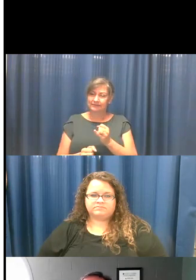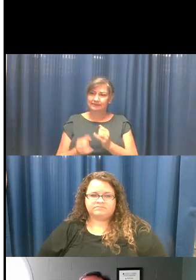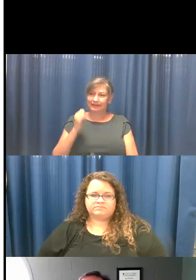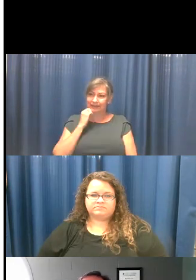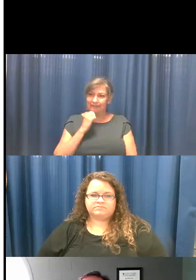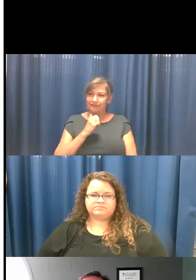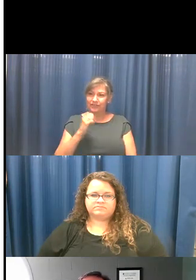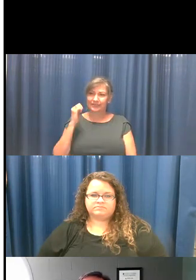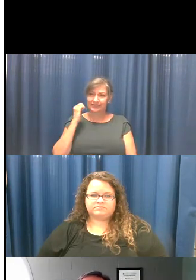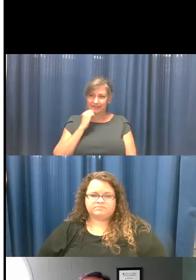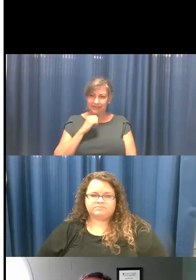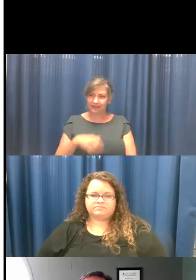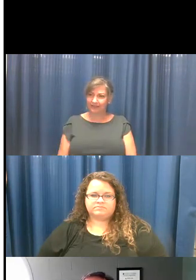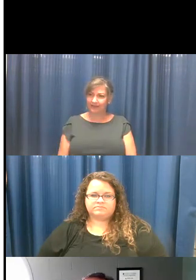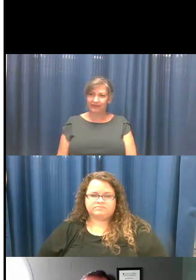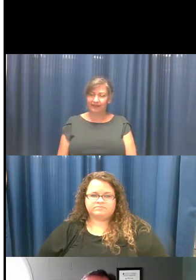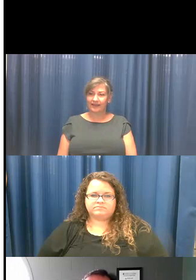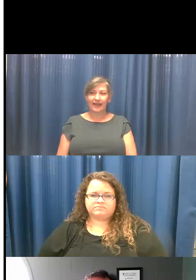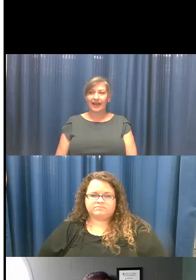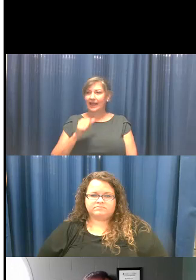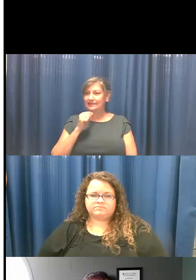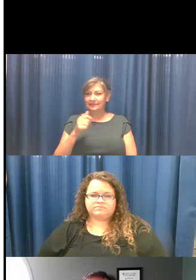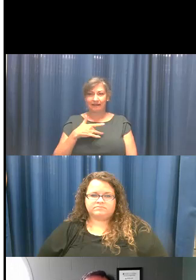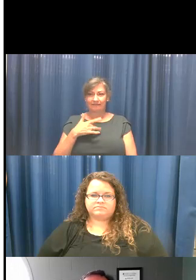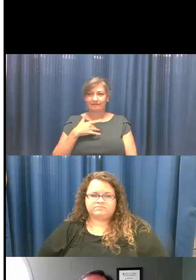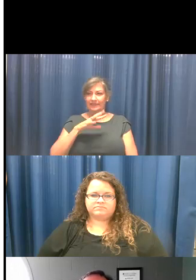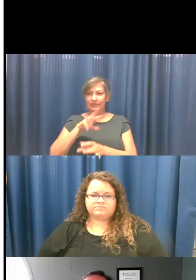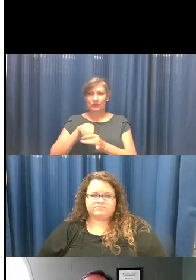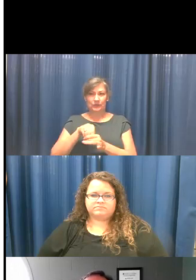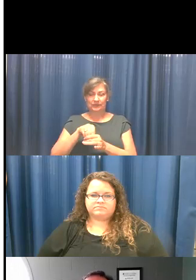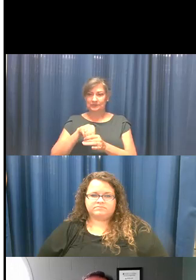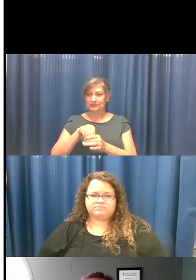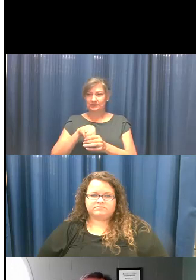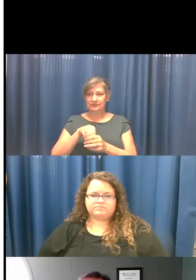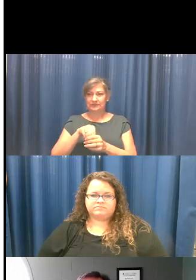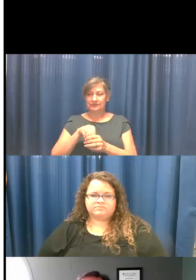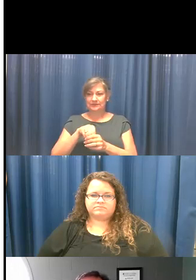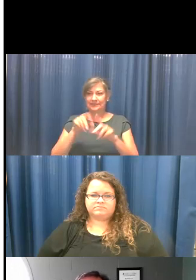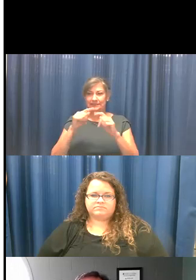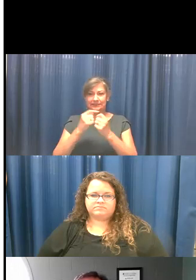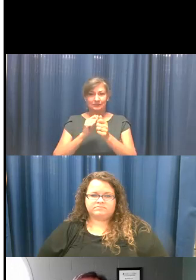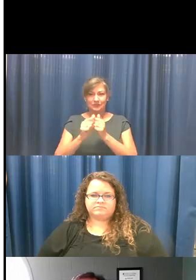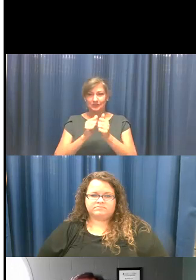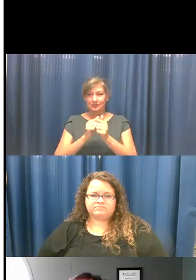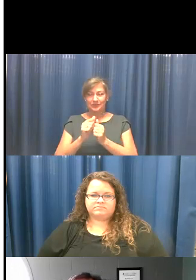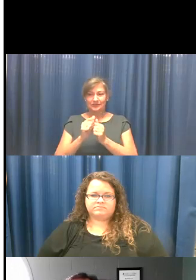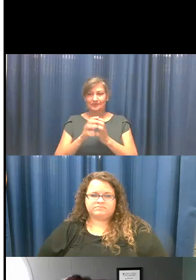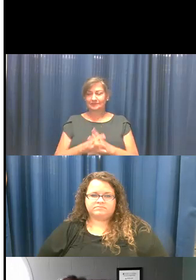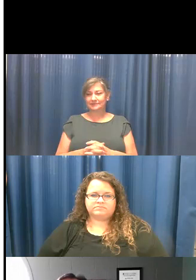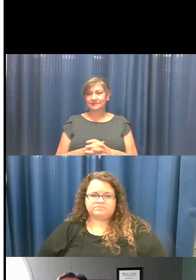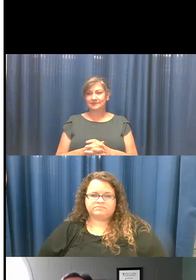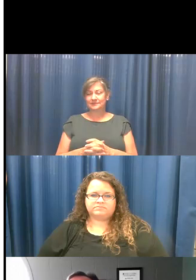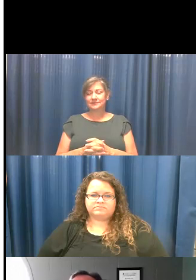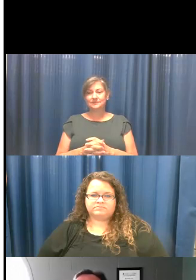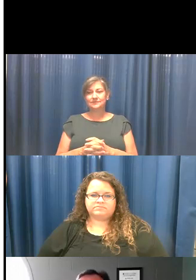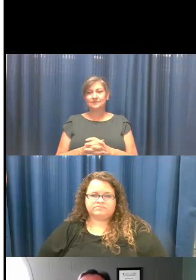day was that I did not feel included in the team sports and in that process. And one